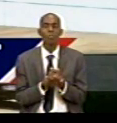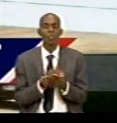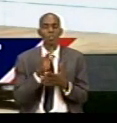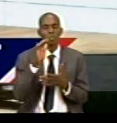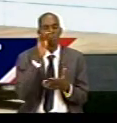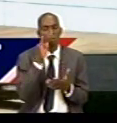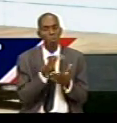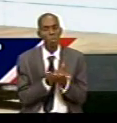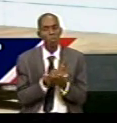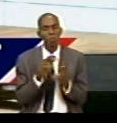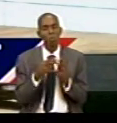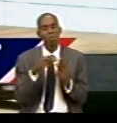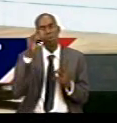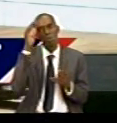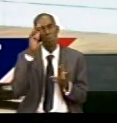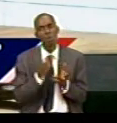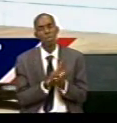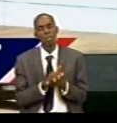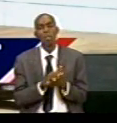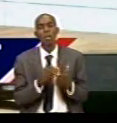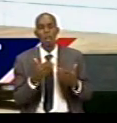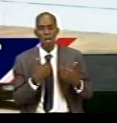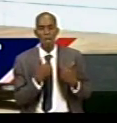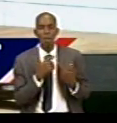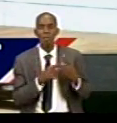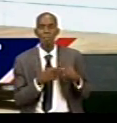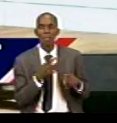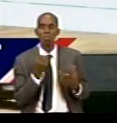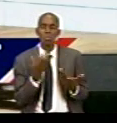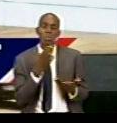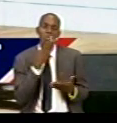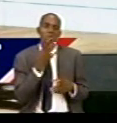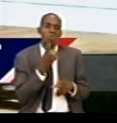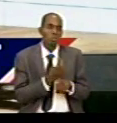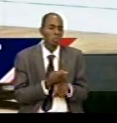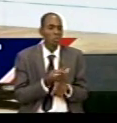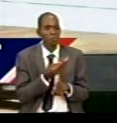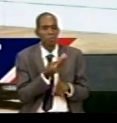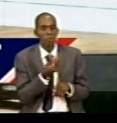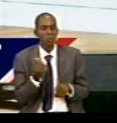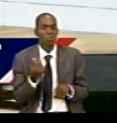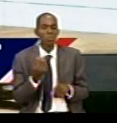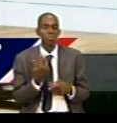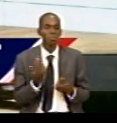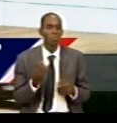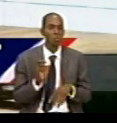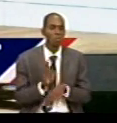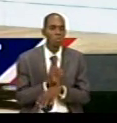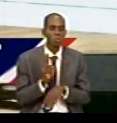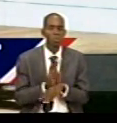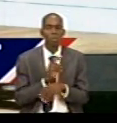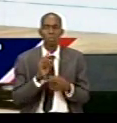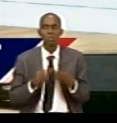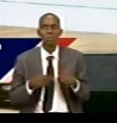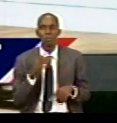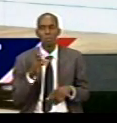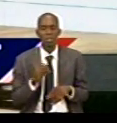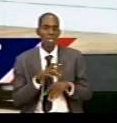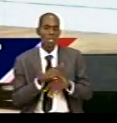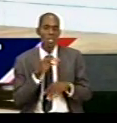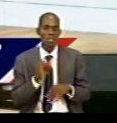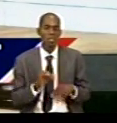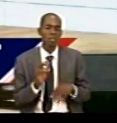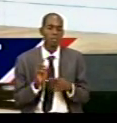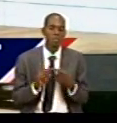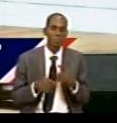spouse has had friends, maybe just normal friends, regular friends, both earthly friends,